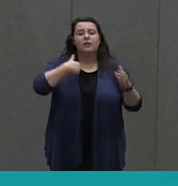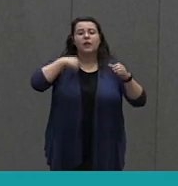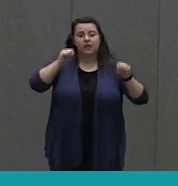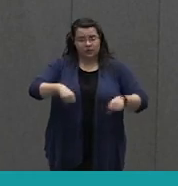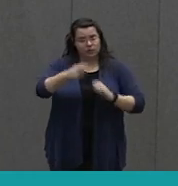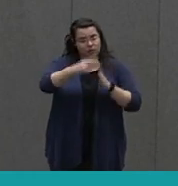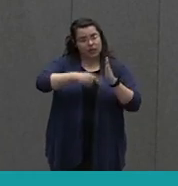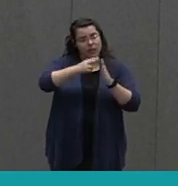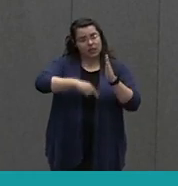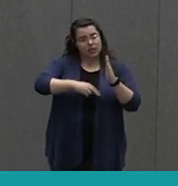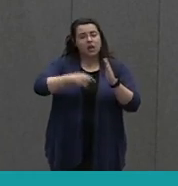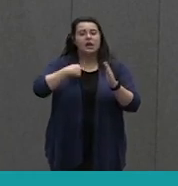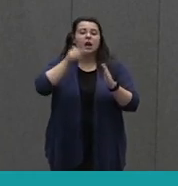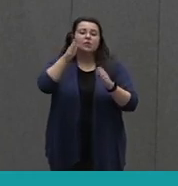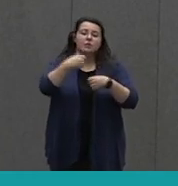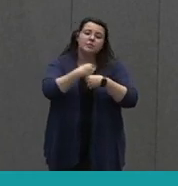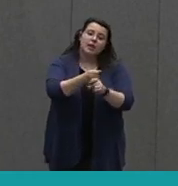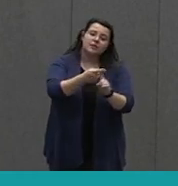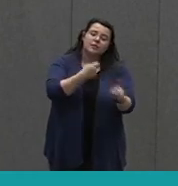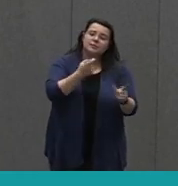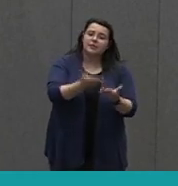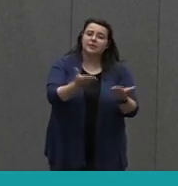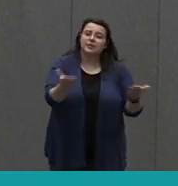says, stop.